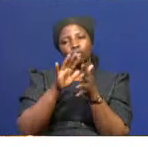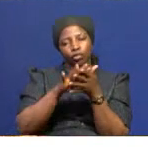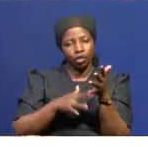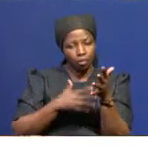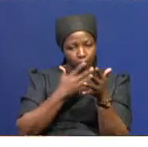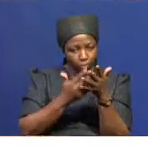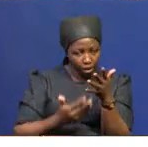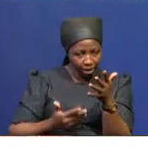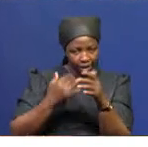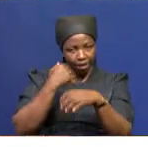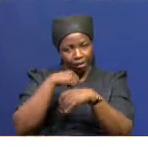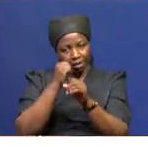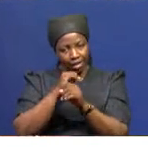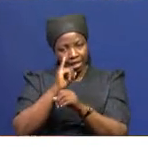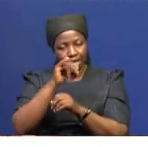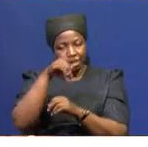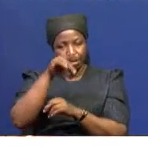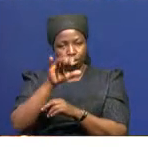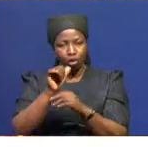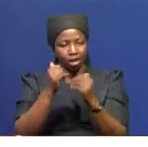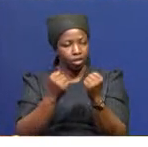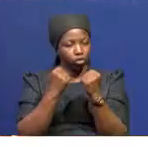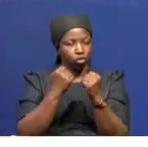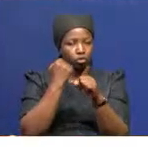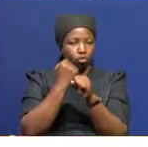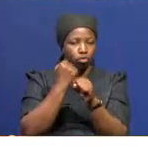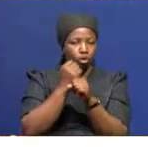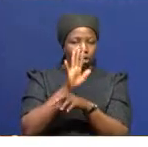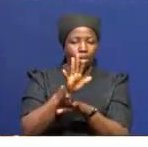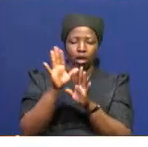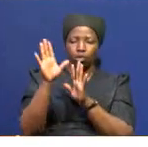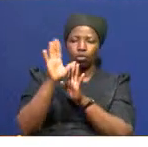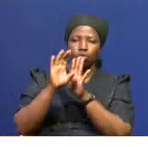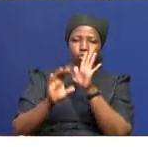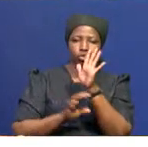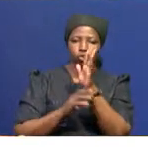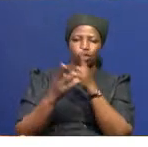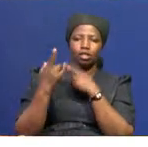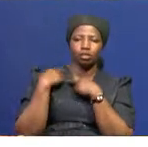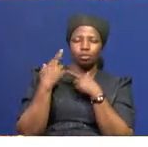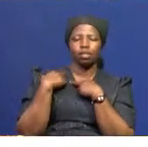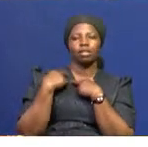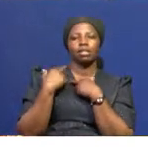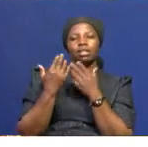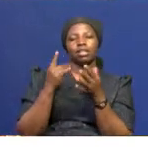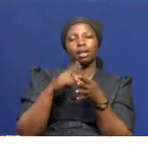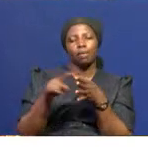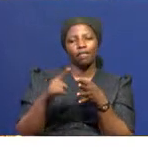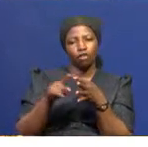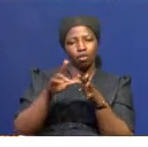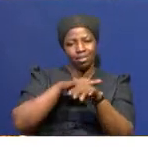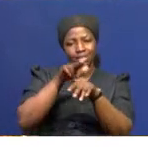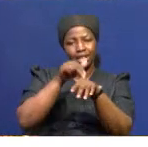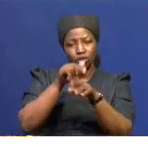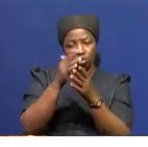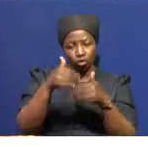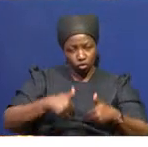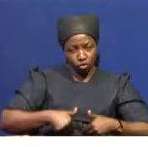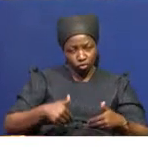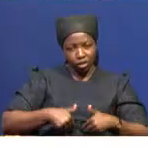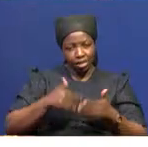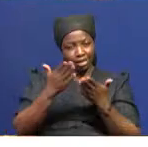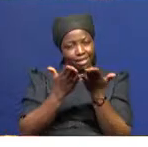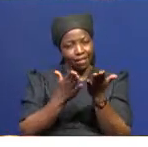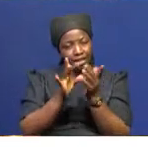framework, strengthening of IPOA to undertake its constitutional mandate. And then 4, the National Youth Service Amendment